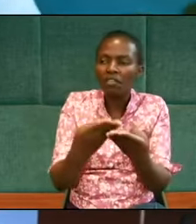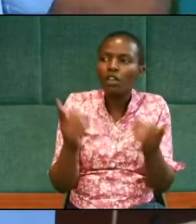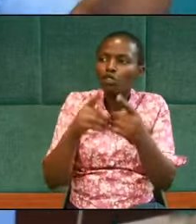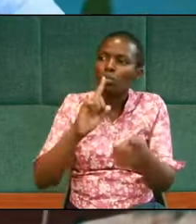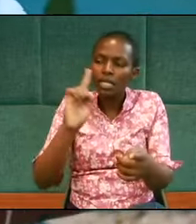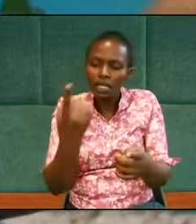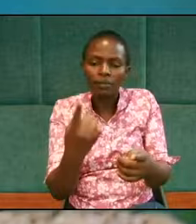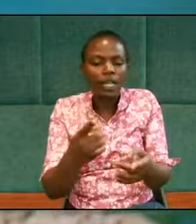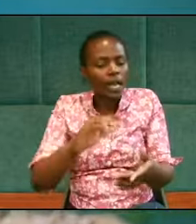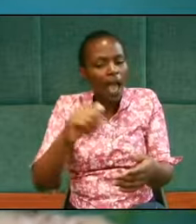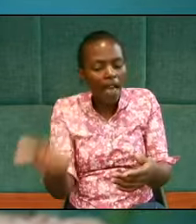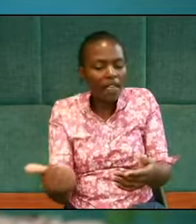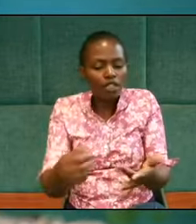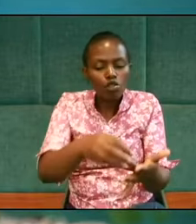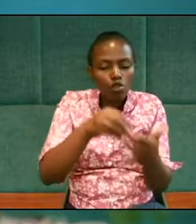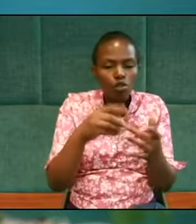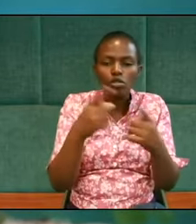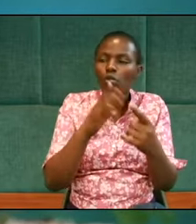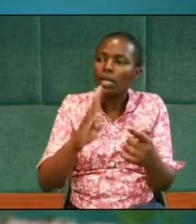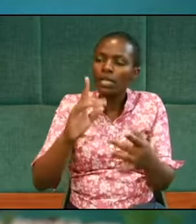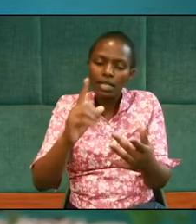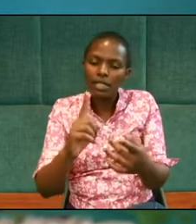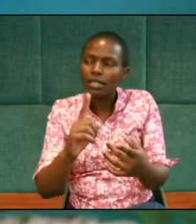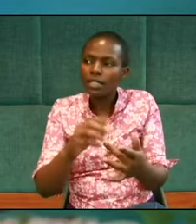Three, some chose to be single.